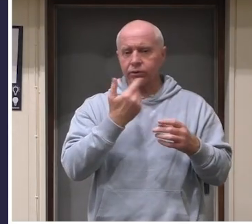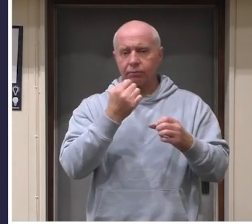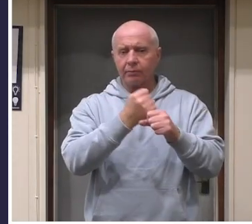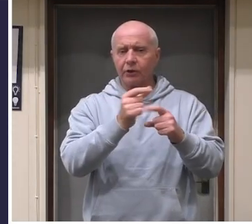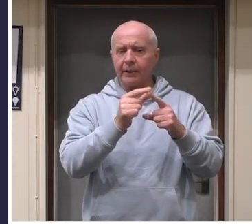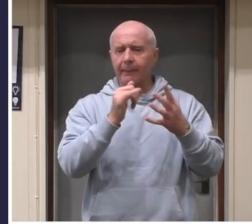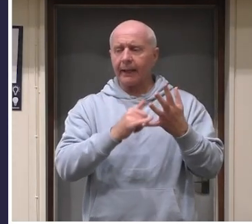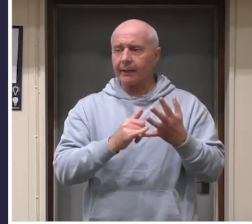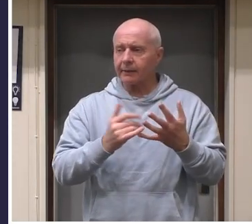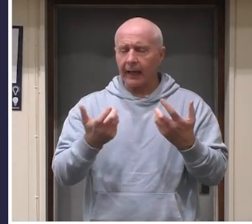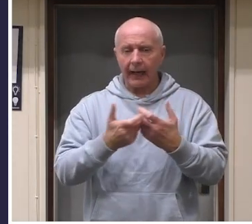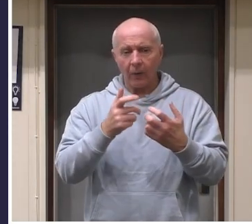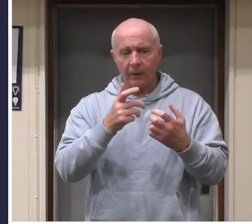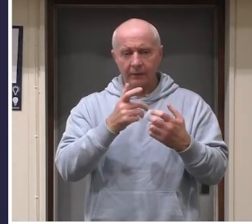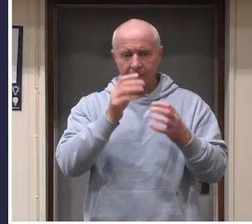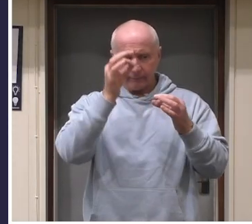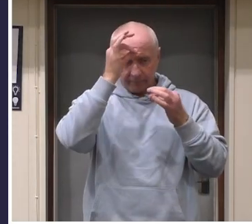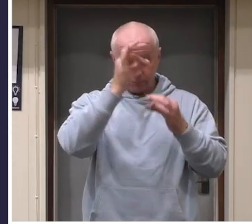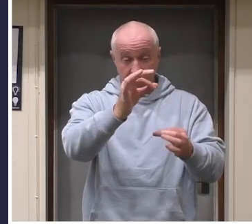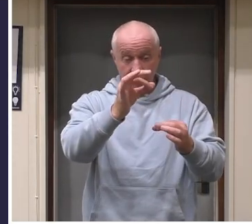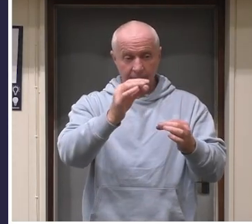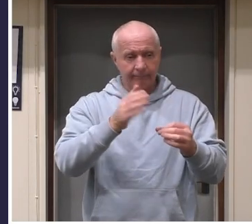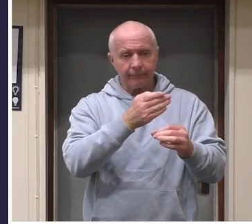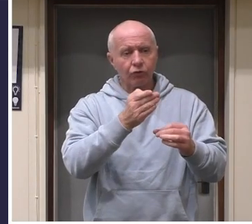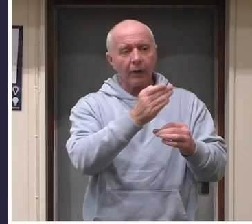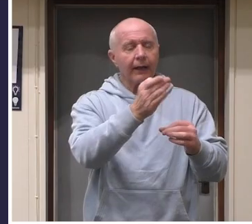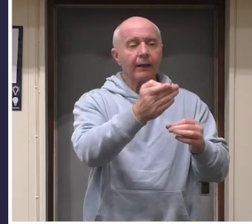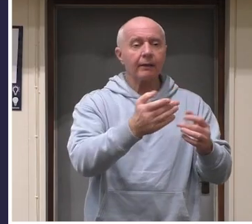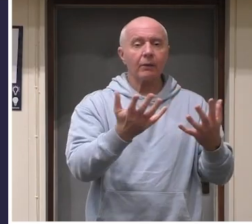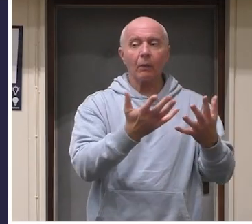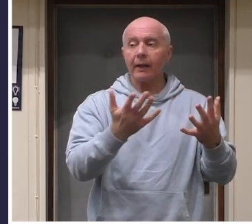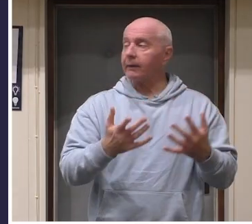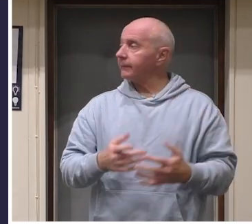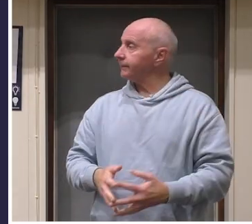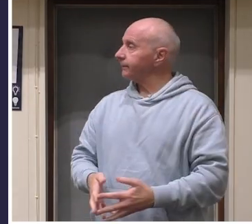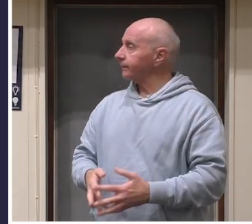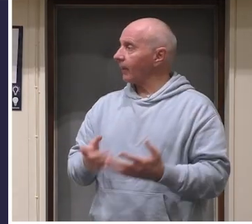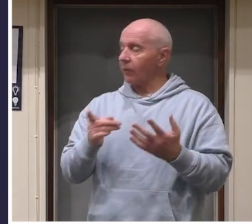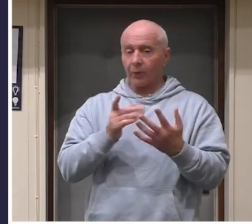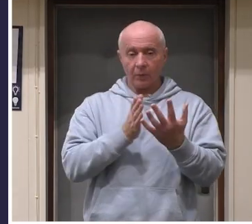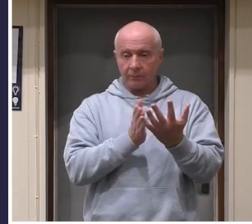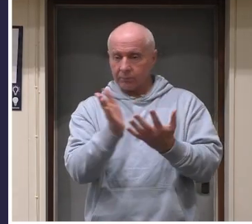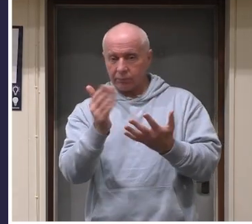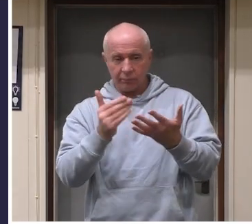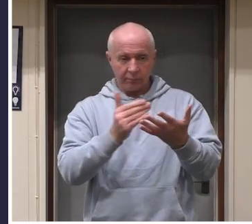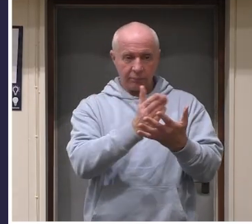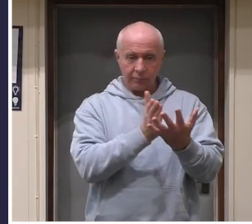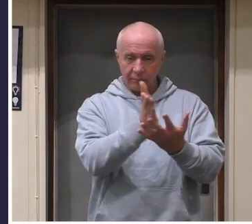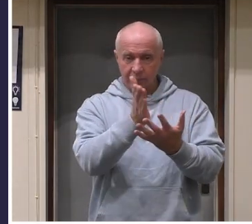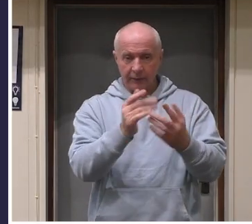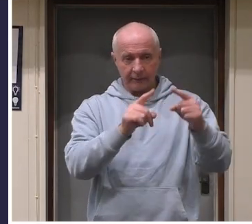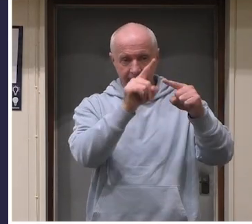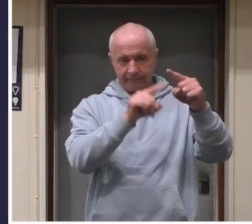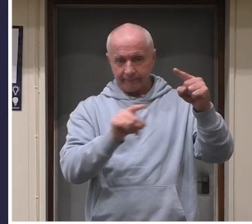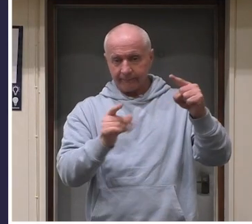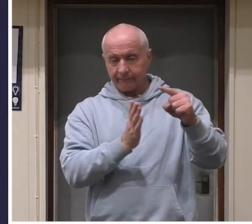do you accurately track the position of your object in all of these 3 linear and 3 angular coordinates? Well, you